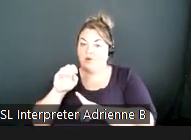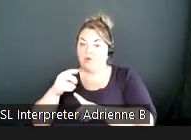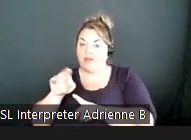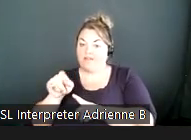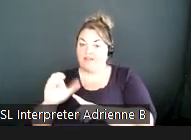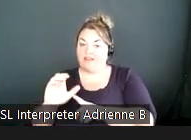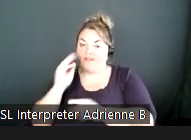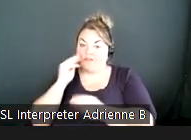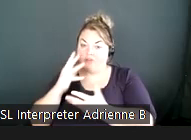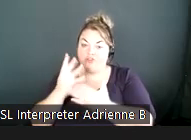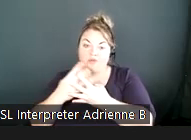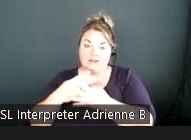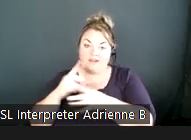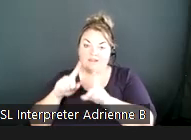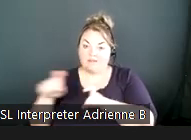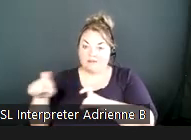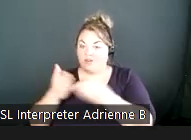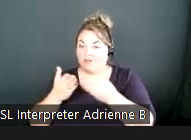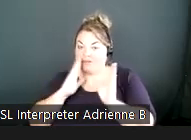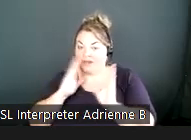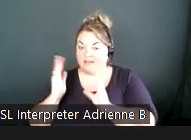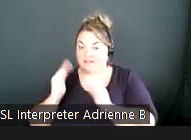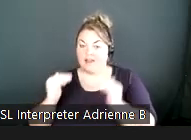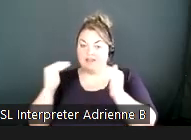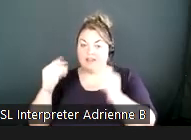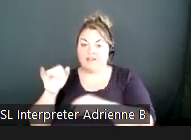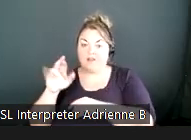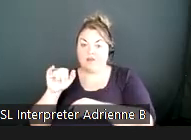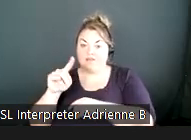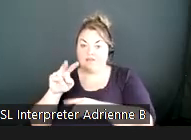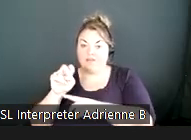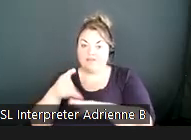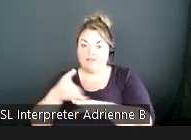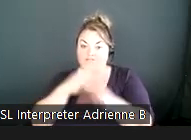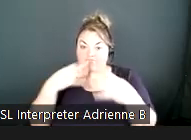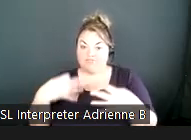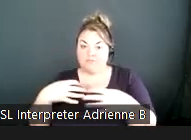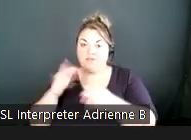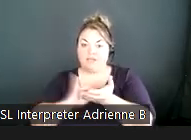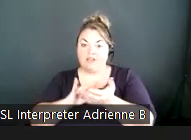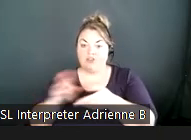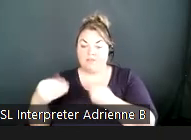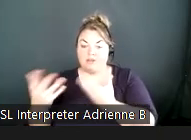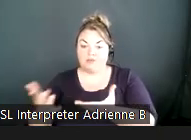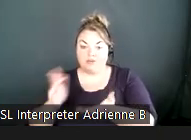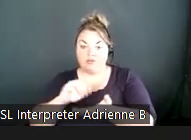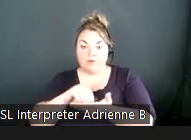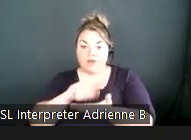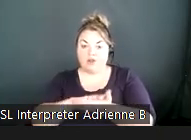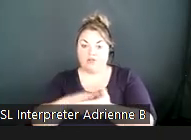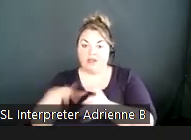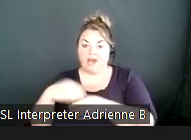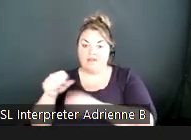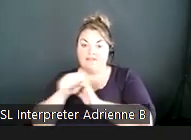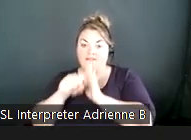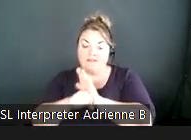screenings, assessments, and service plans, advanced directives, their medication administration record, out-of-state offender